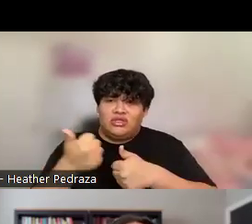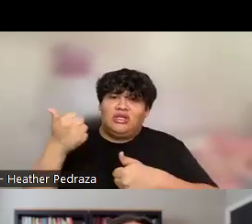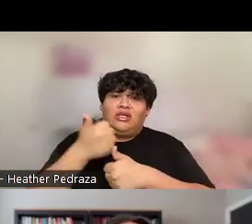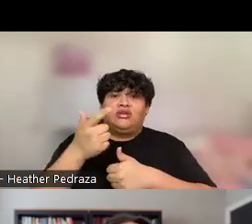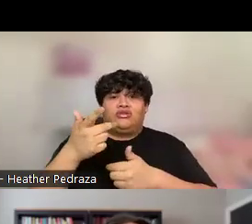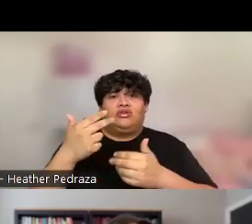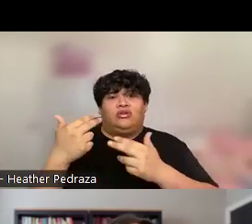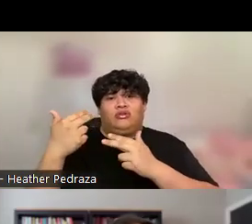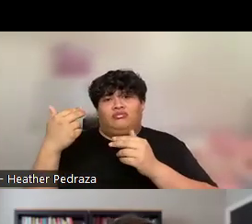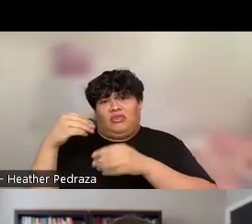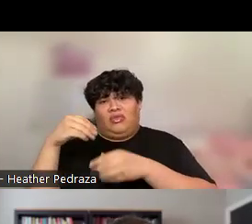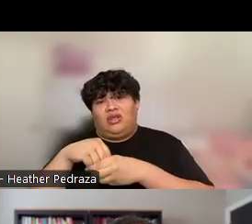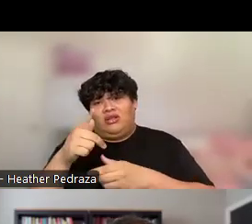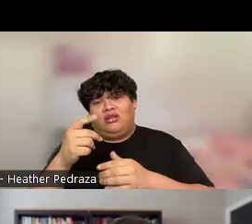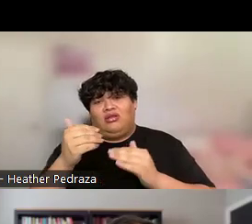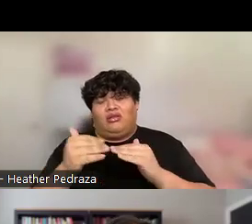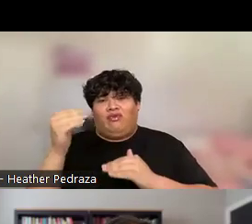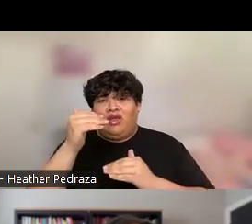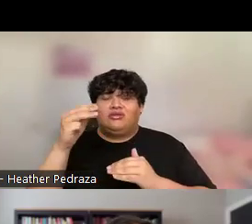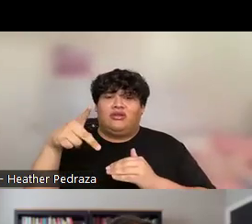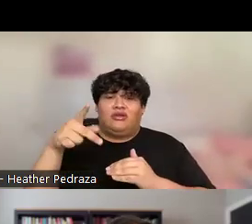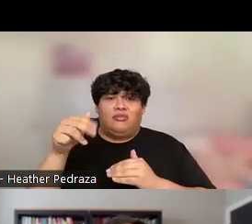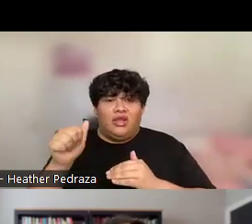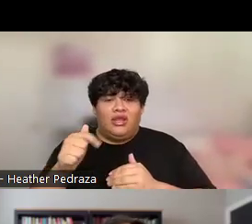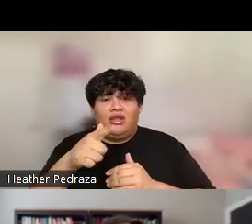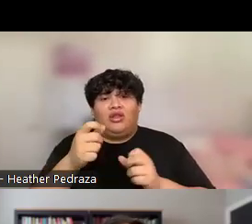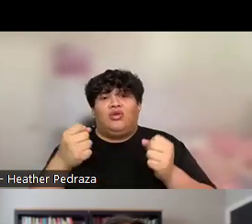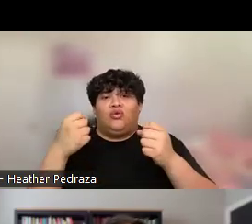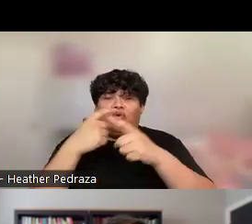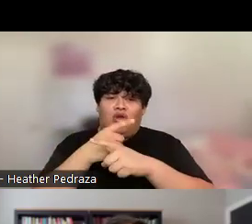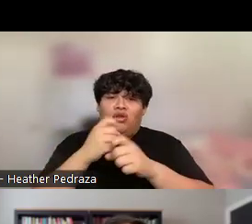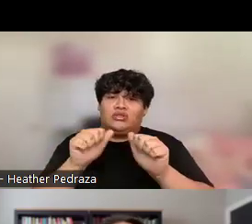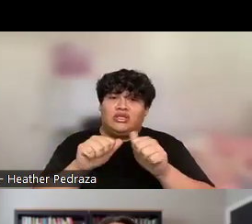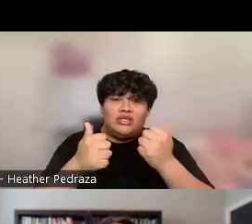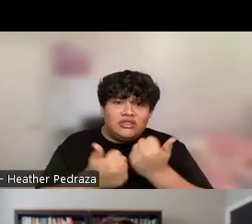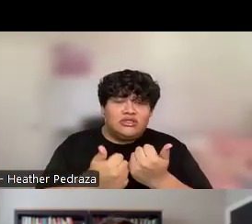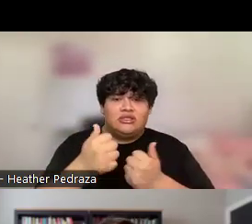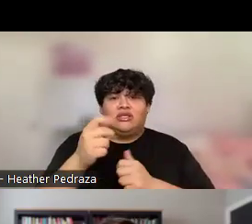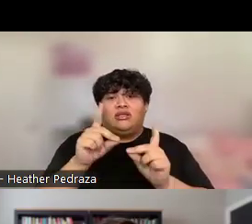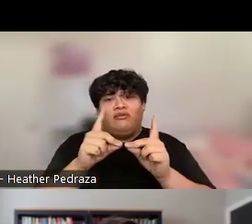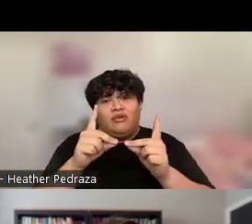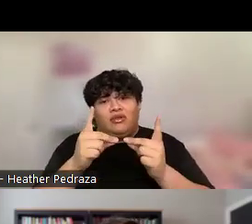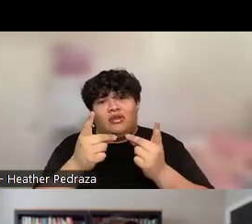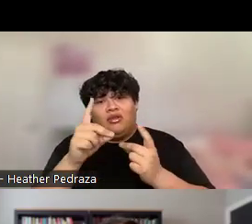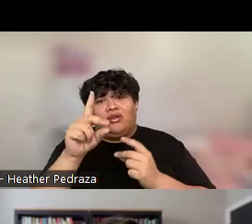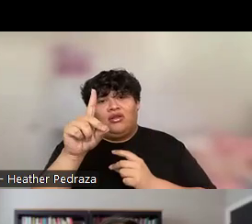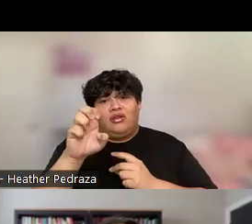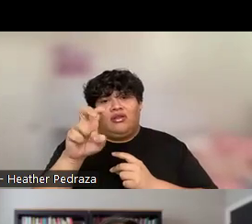MPA. The second element, cross-agency development and accountability. So this